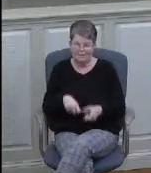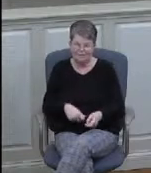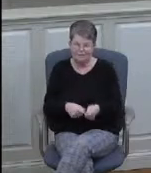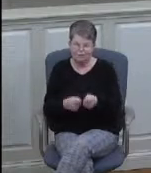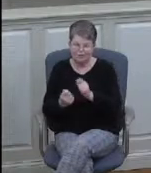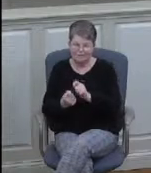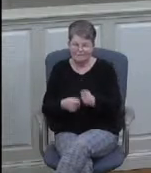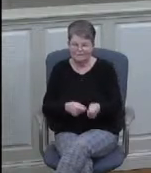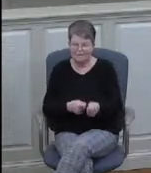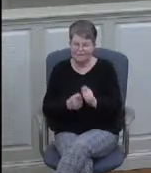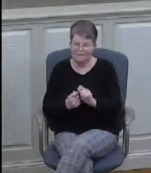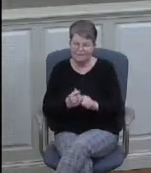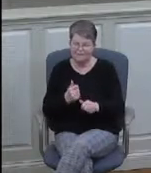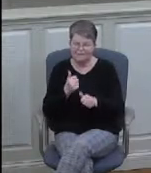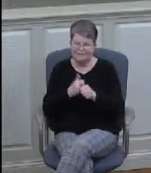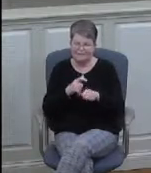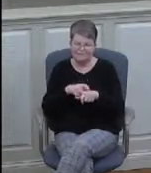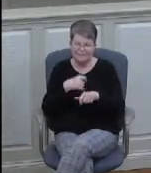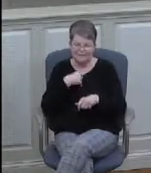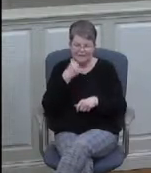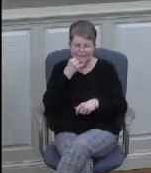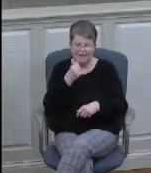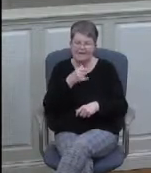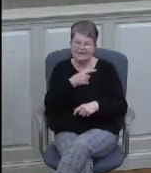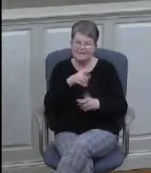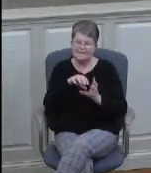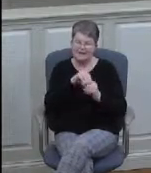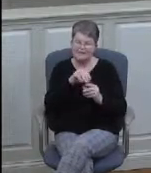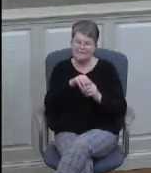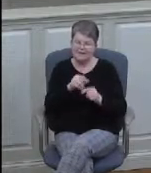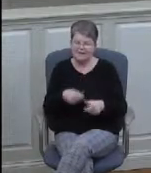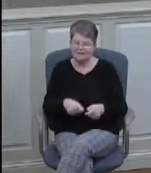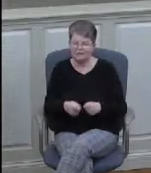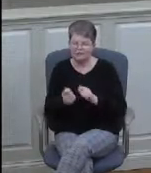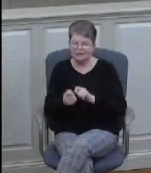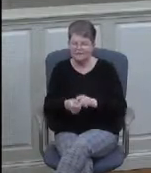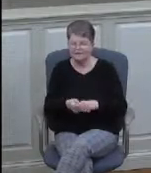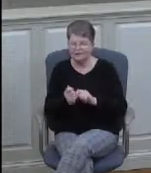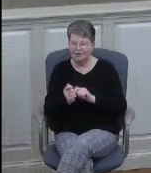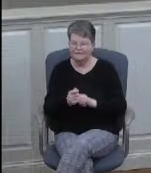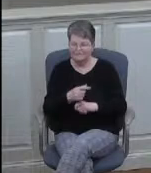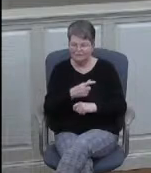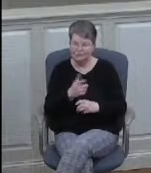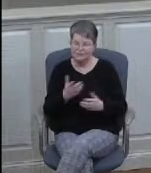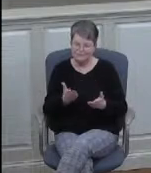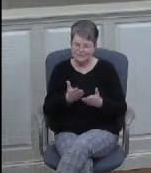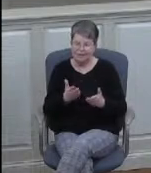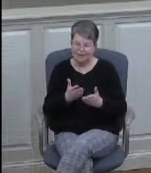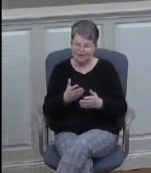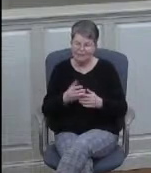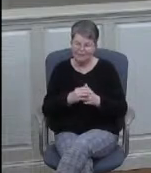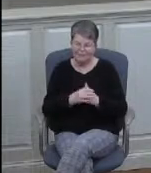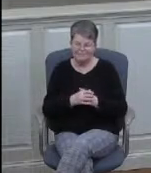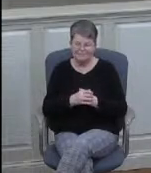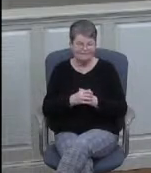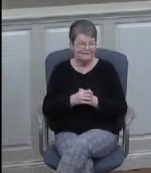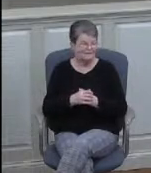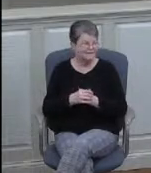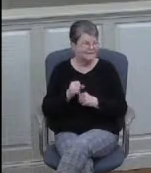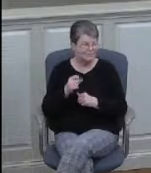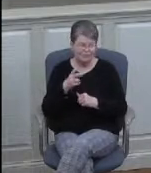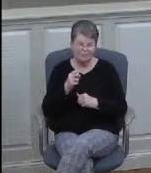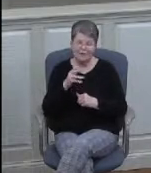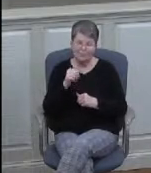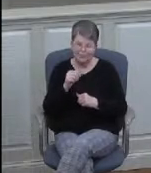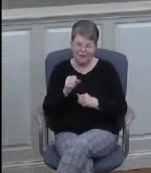called up and tried to get on the line, they said she was outside shoveling. So, but she was here though. She was president accounted for. That's all I wanted to. She was here.